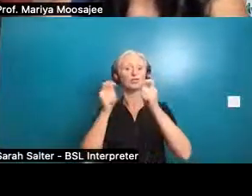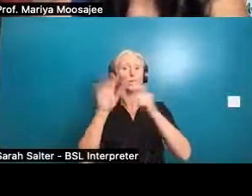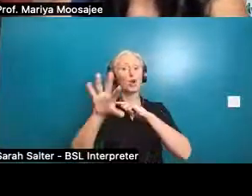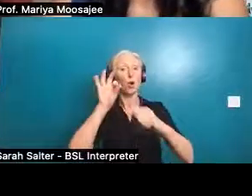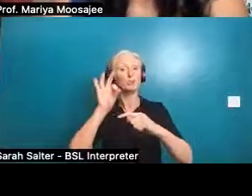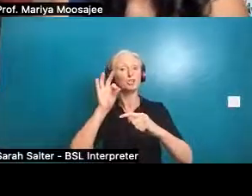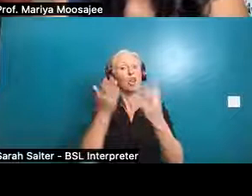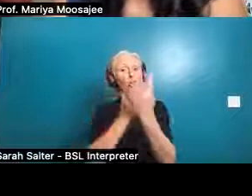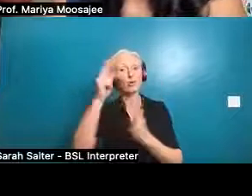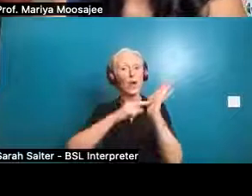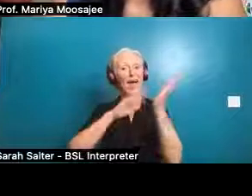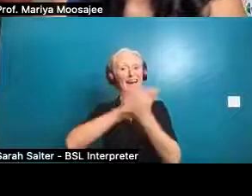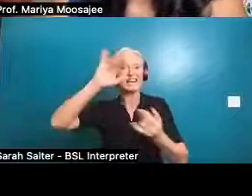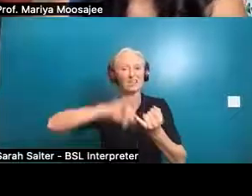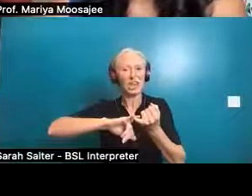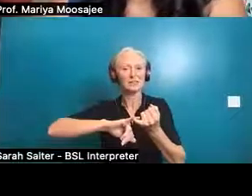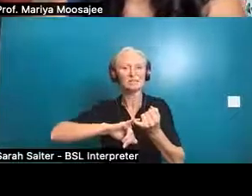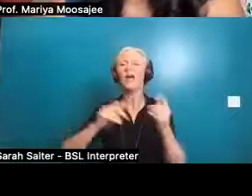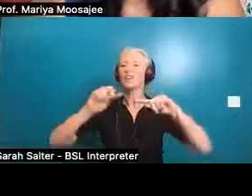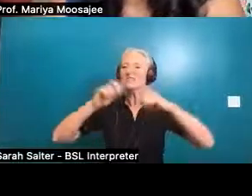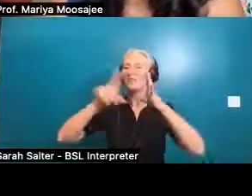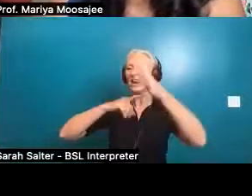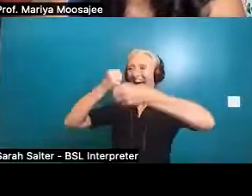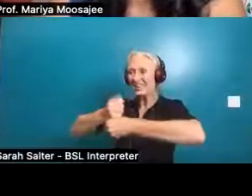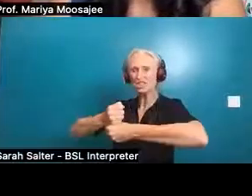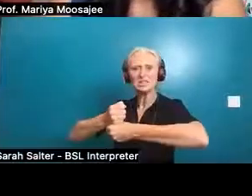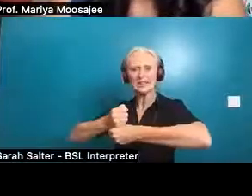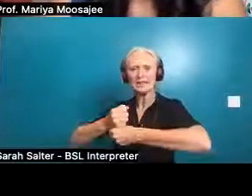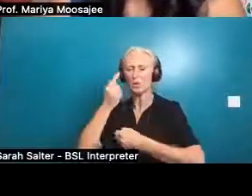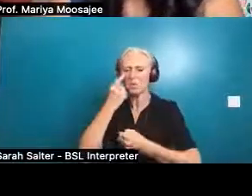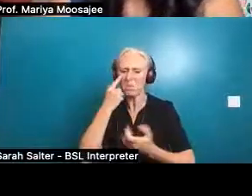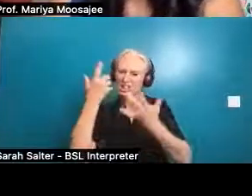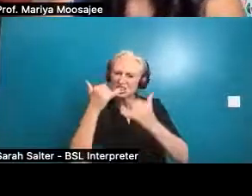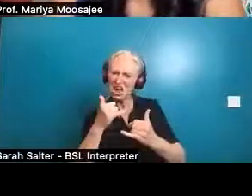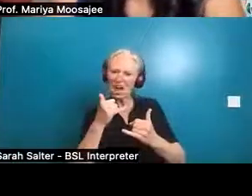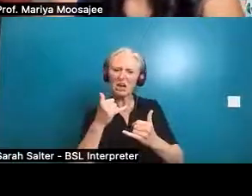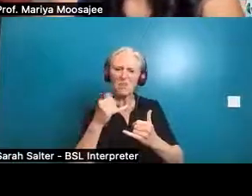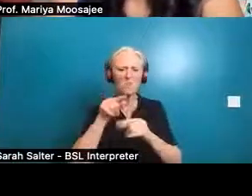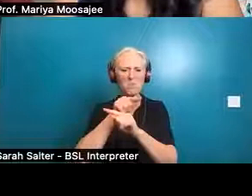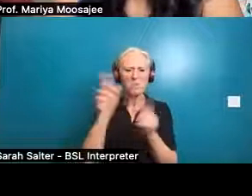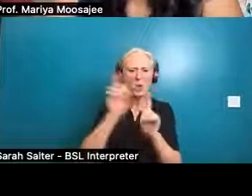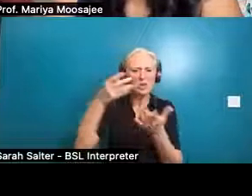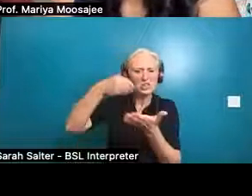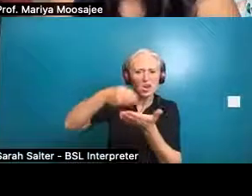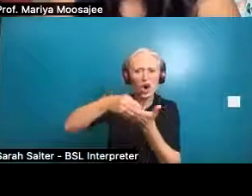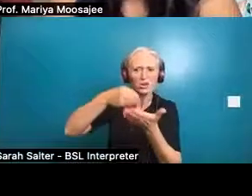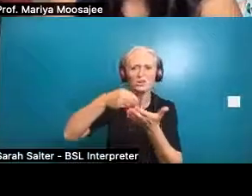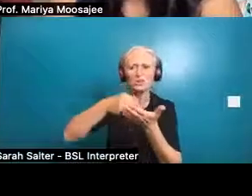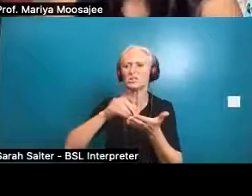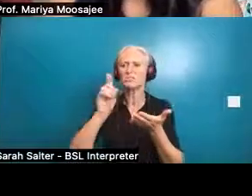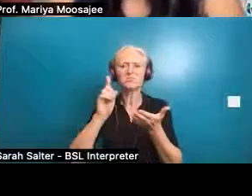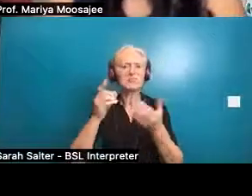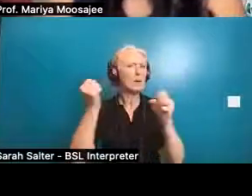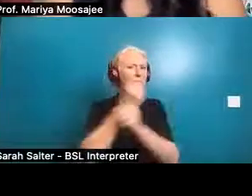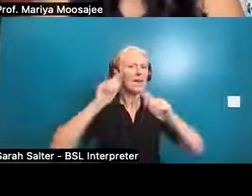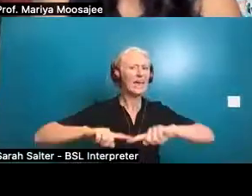drug or the intervention is cost effective, if it's actually worth giving to a patient because it's having a significant